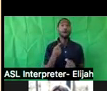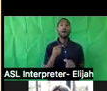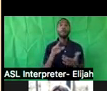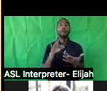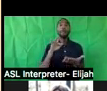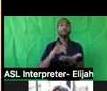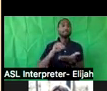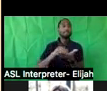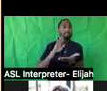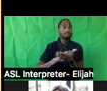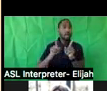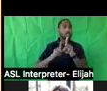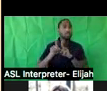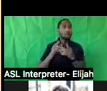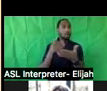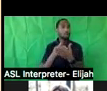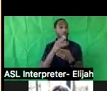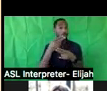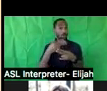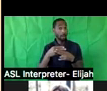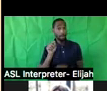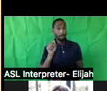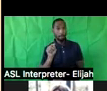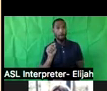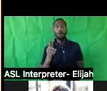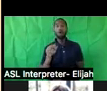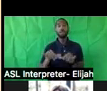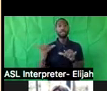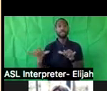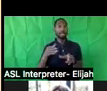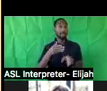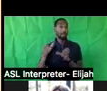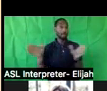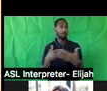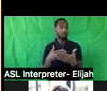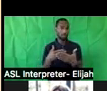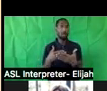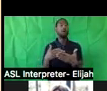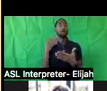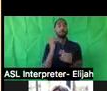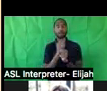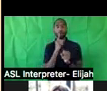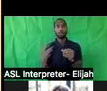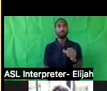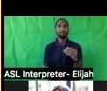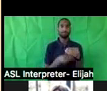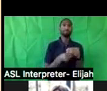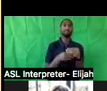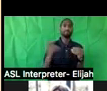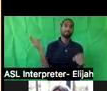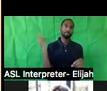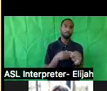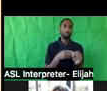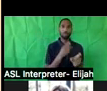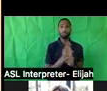next to your name. Or you can stay back in the main room so we can make sure you're added to the right room. And